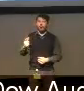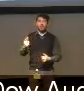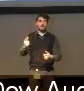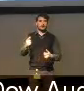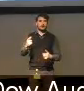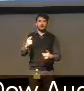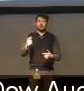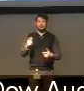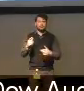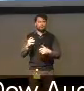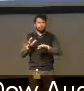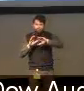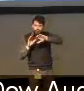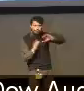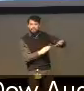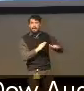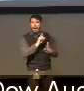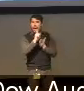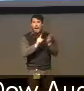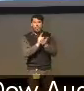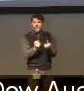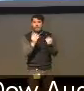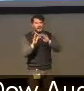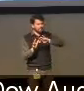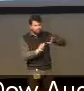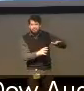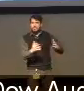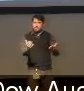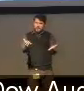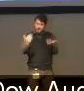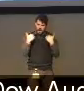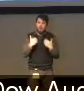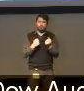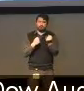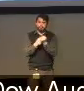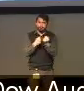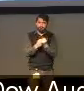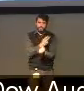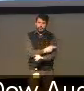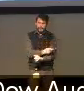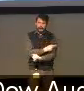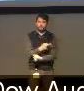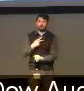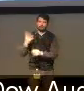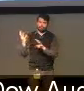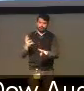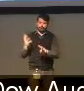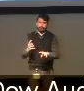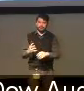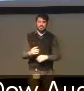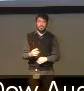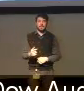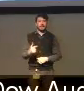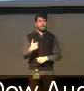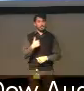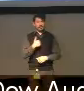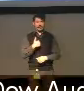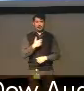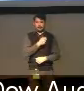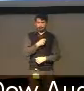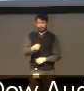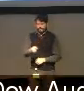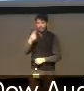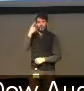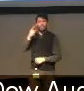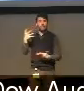get the RICU started and support our patients that we were receiving. I was brought in to do the scheduling